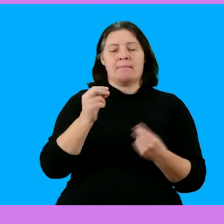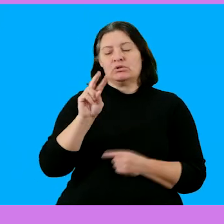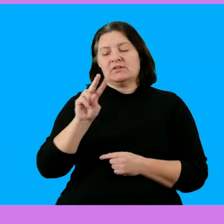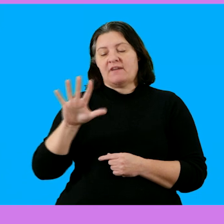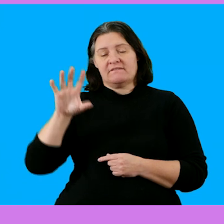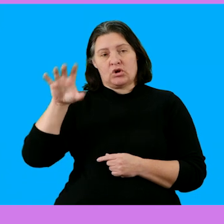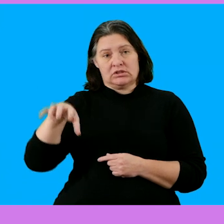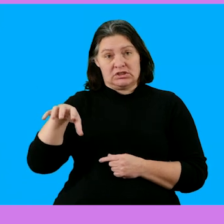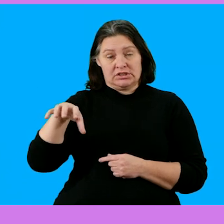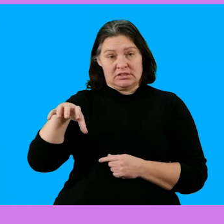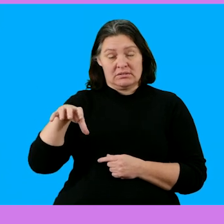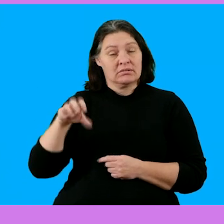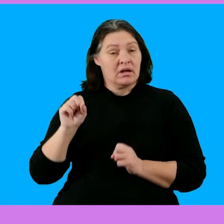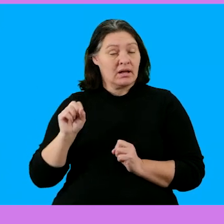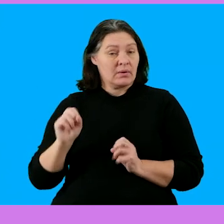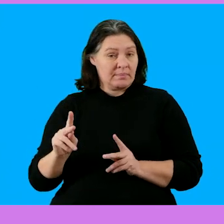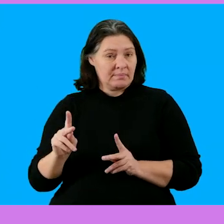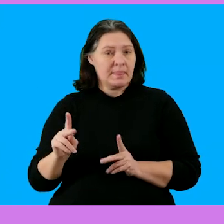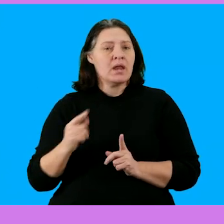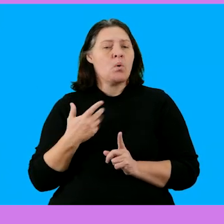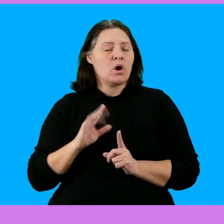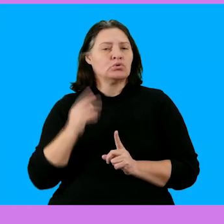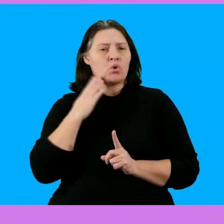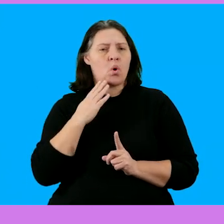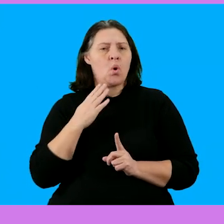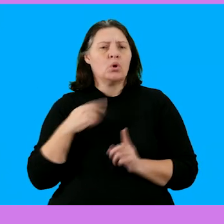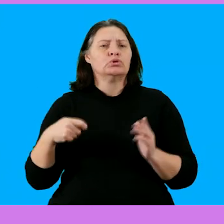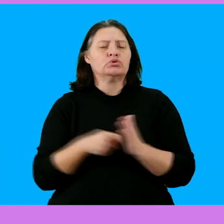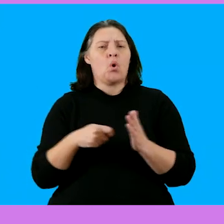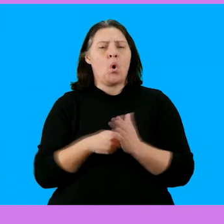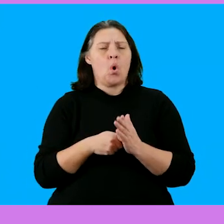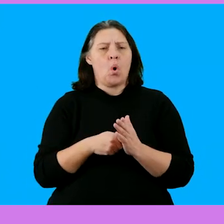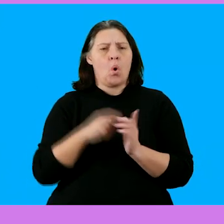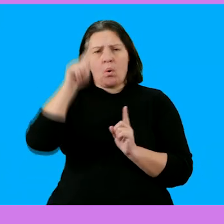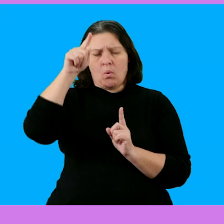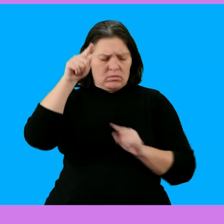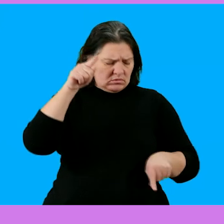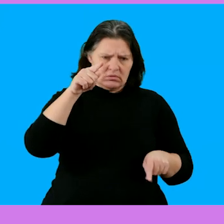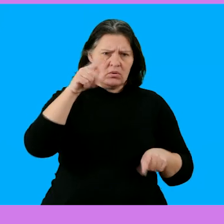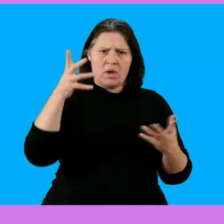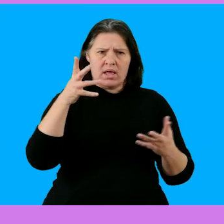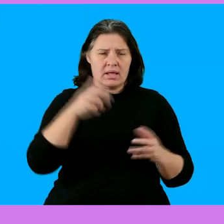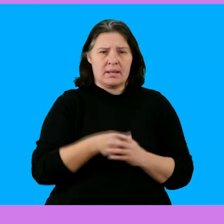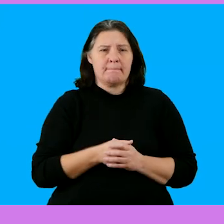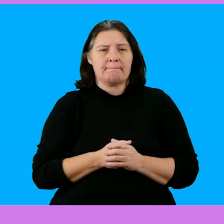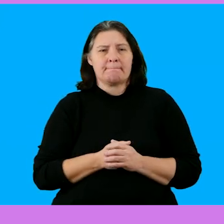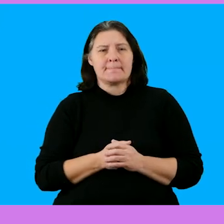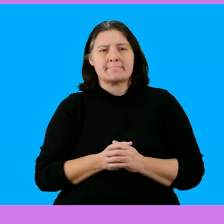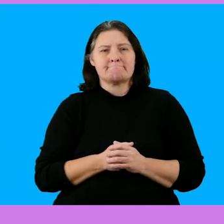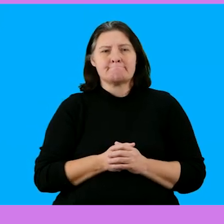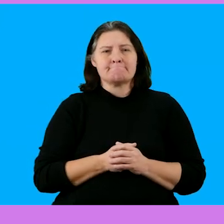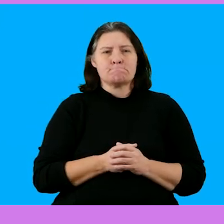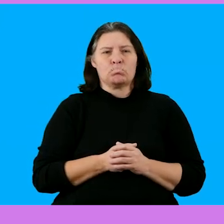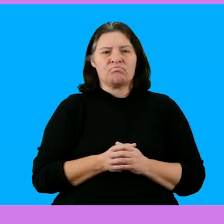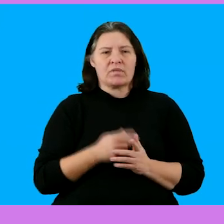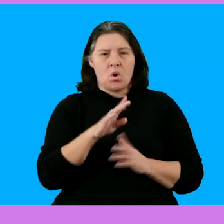here is cottage 25. Are we clear? And then we would like to know where is the store located. Okay, so